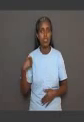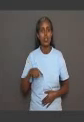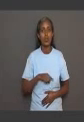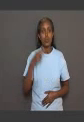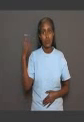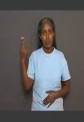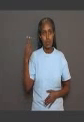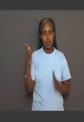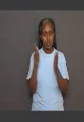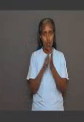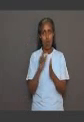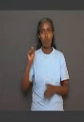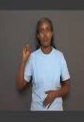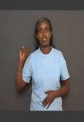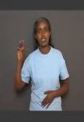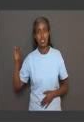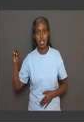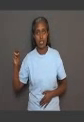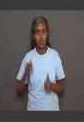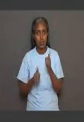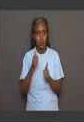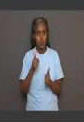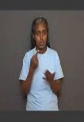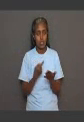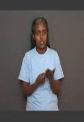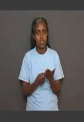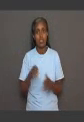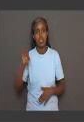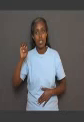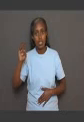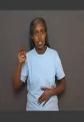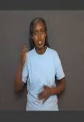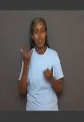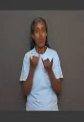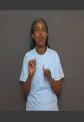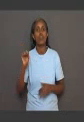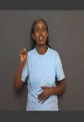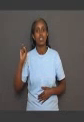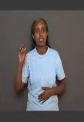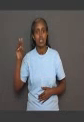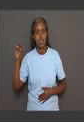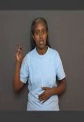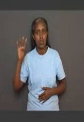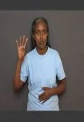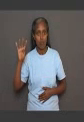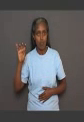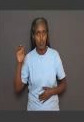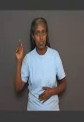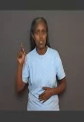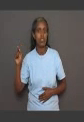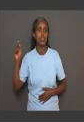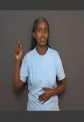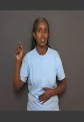Again, we use the law of sines, which says that E over the sine of